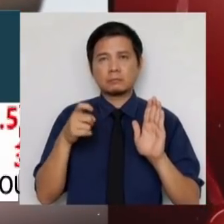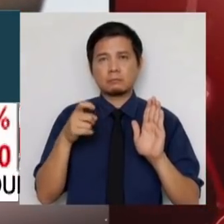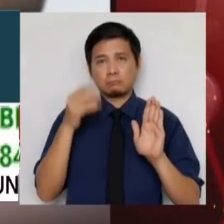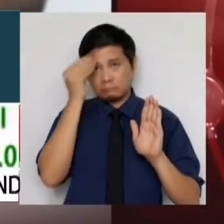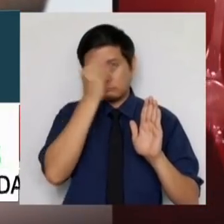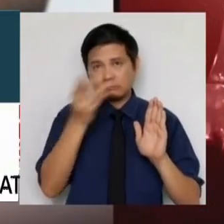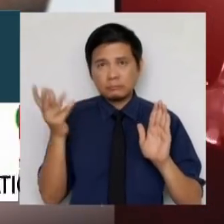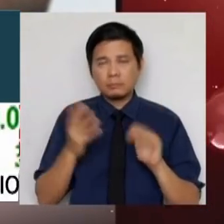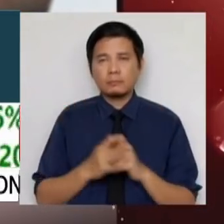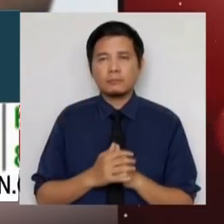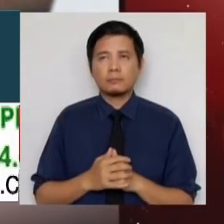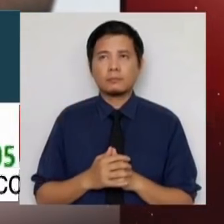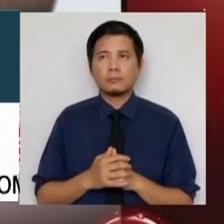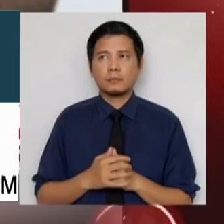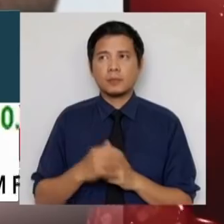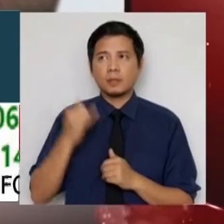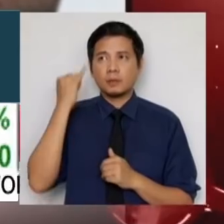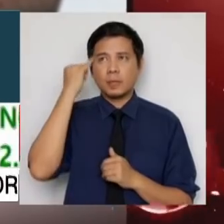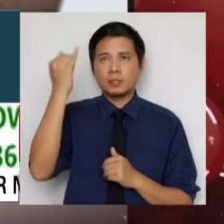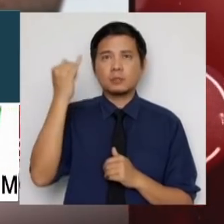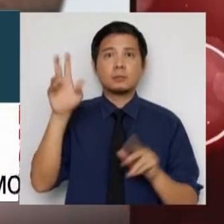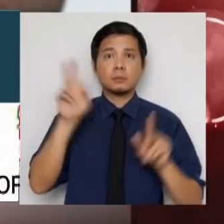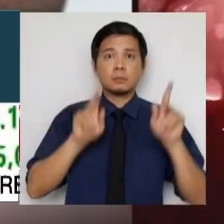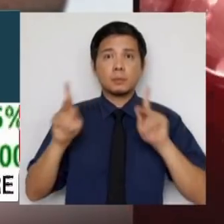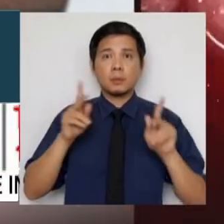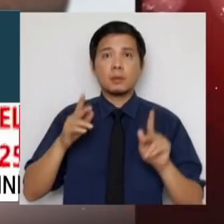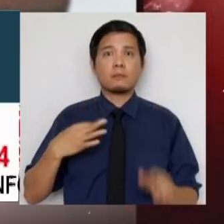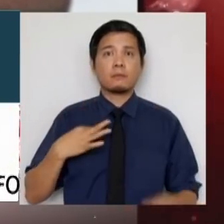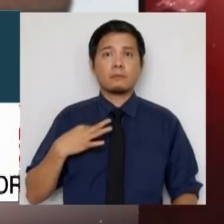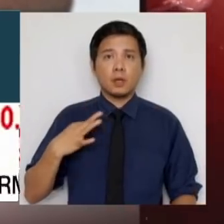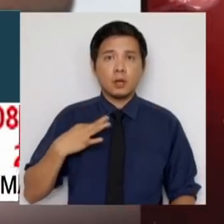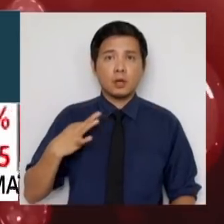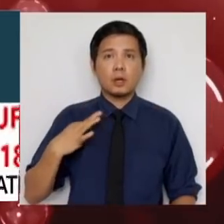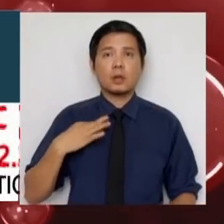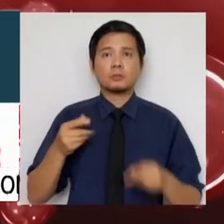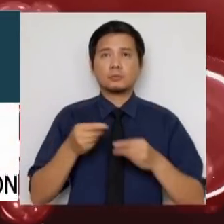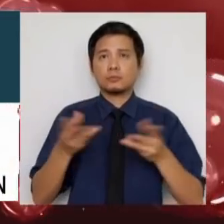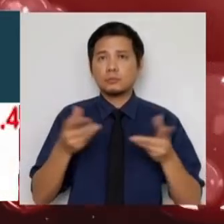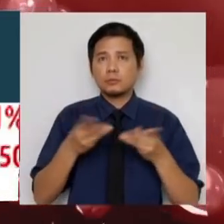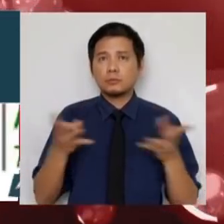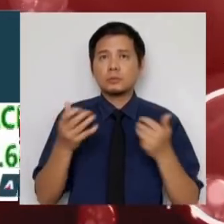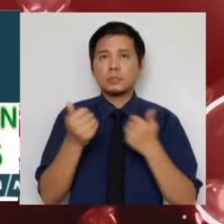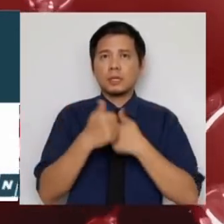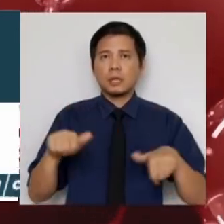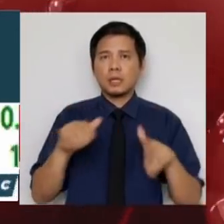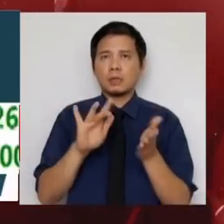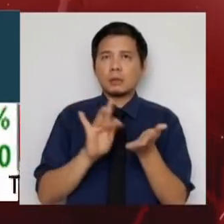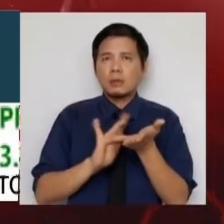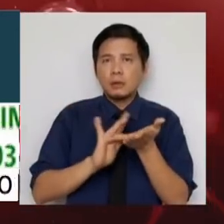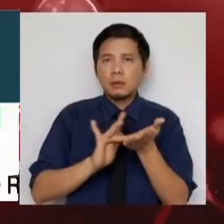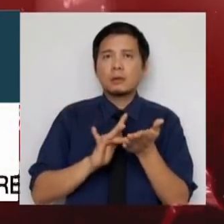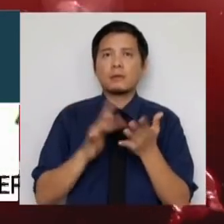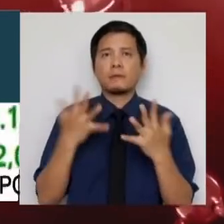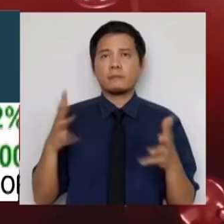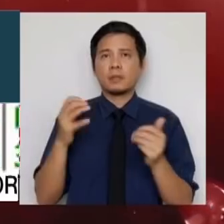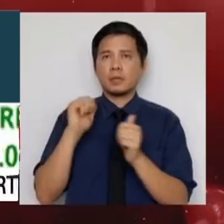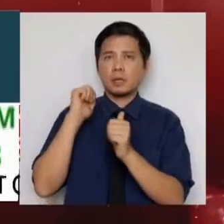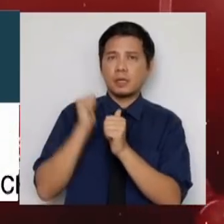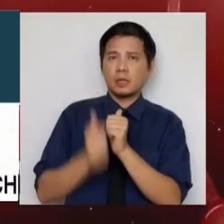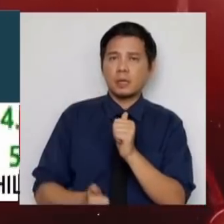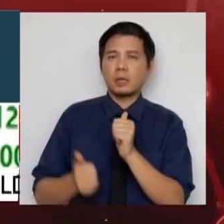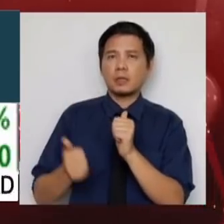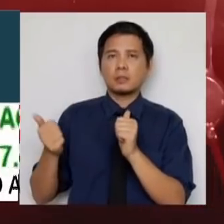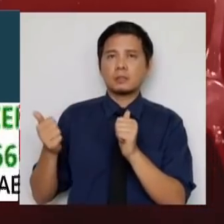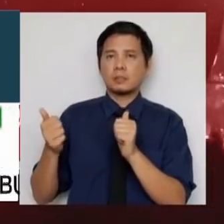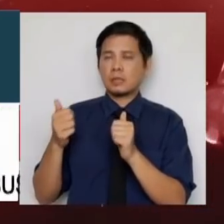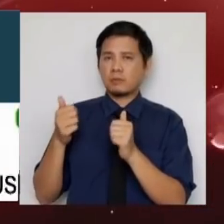to volunteering to distribute any kind of drugs, that they have already consulted with the regulating